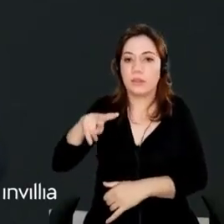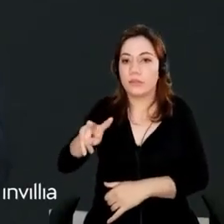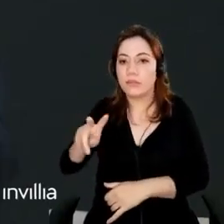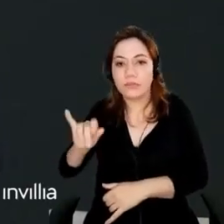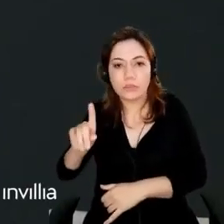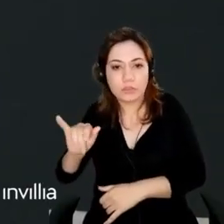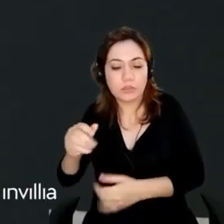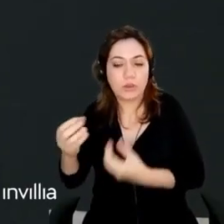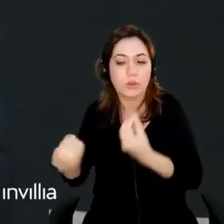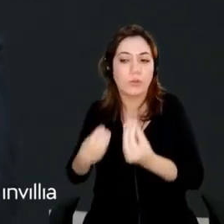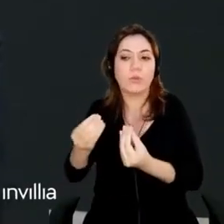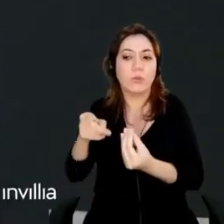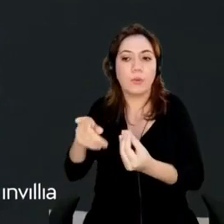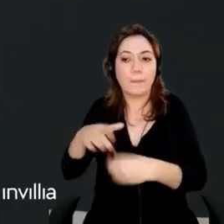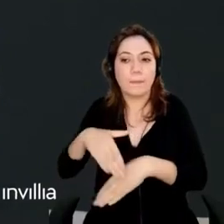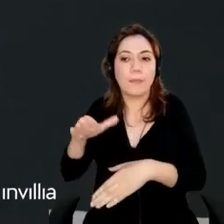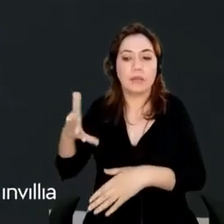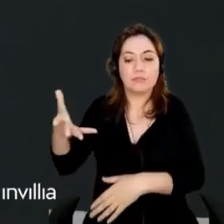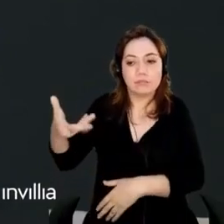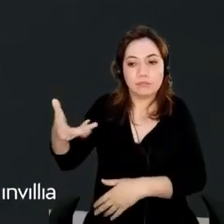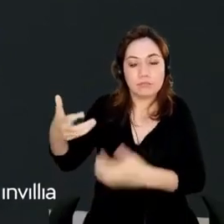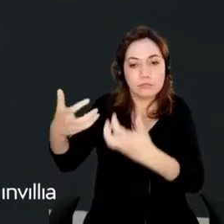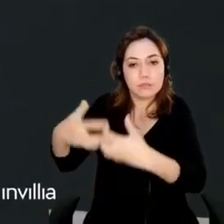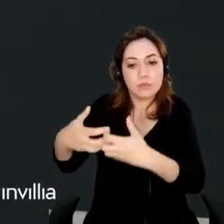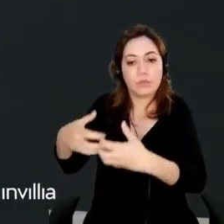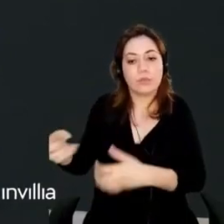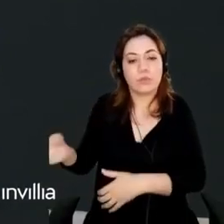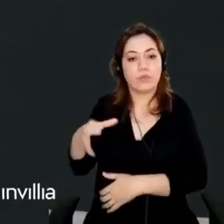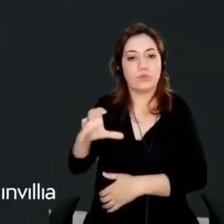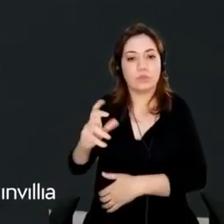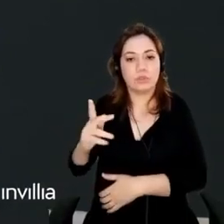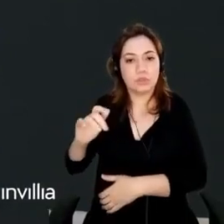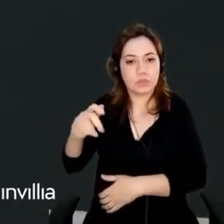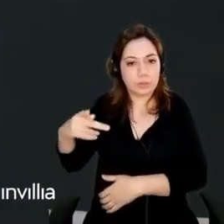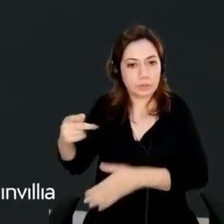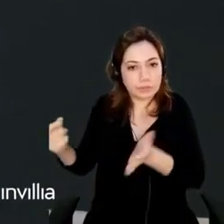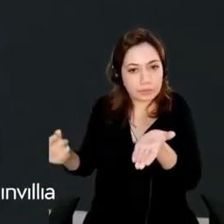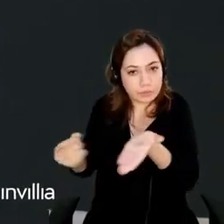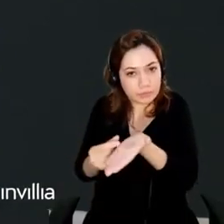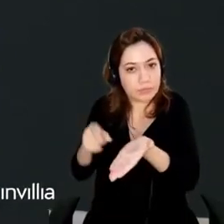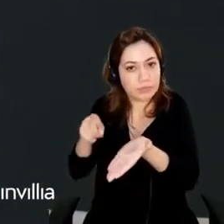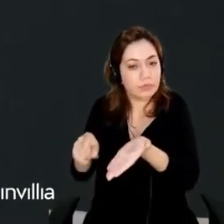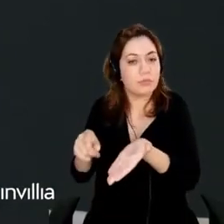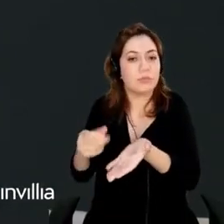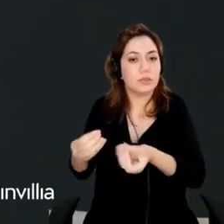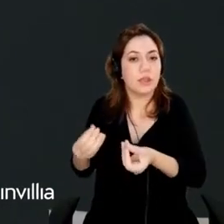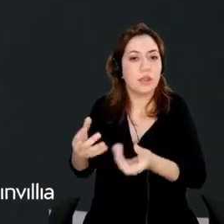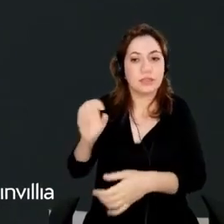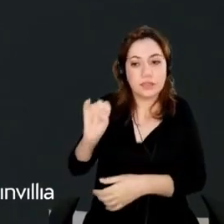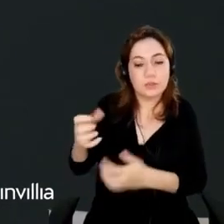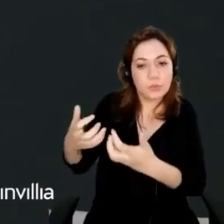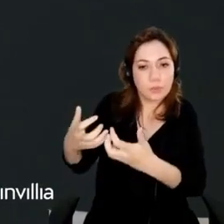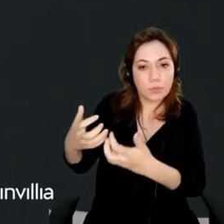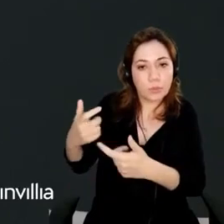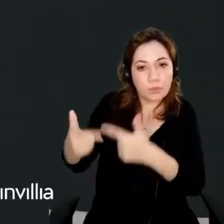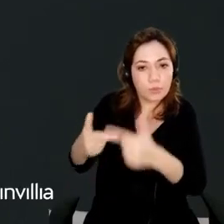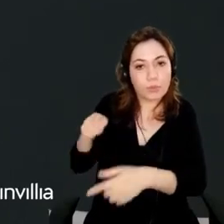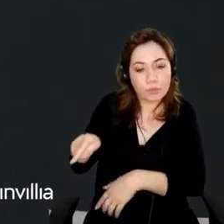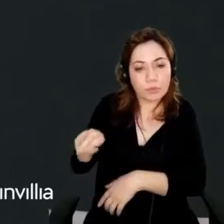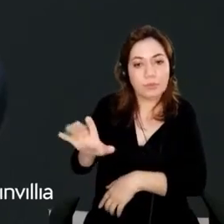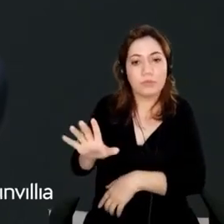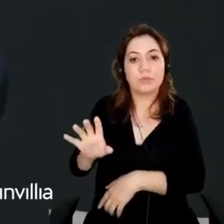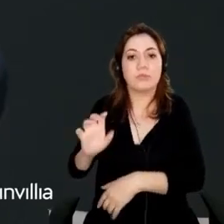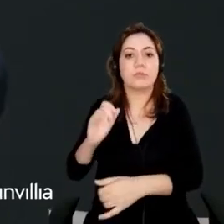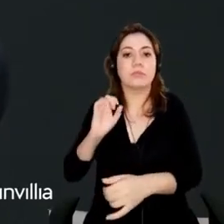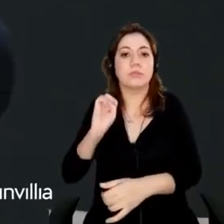efficient some of the newer chips that they're bringing out, that those are working. You know, and then another level is to look at the algorithms themselves, right? You